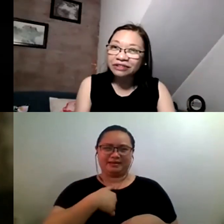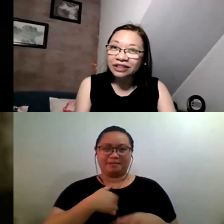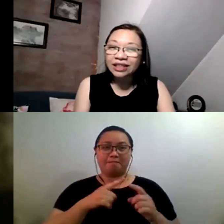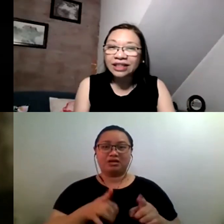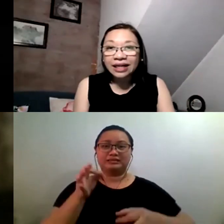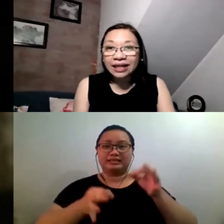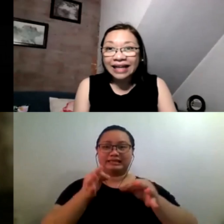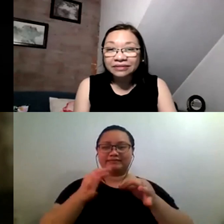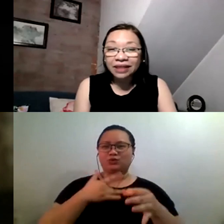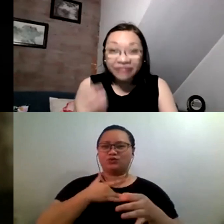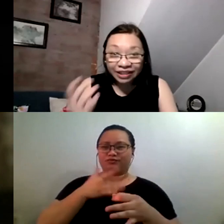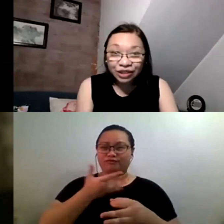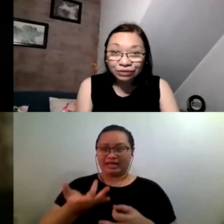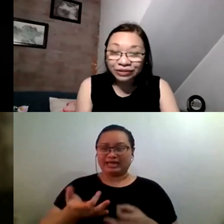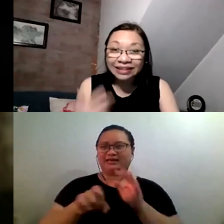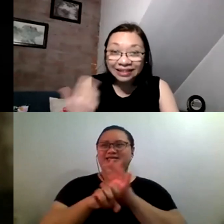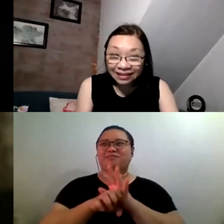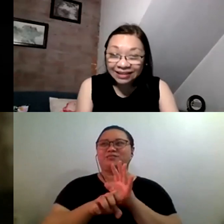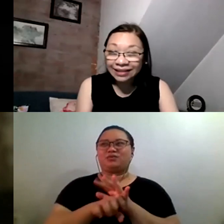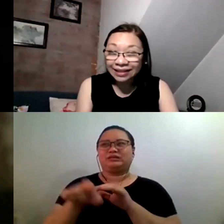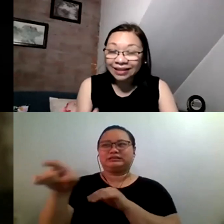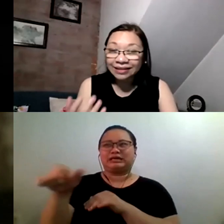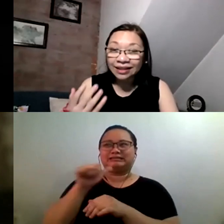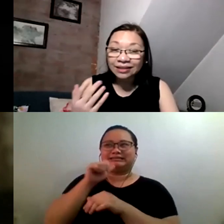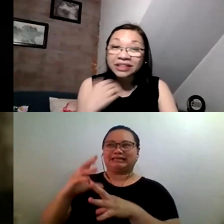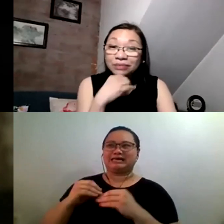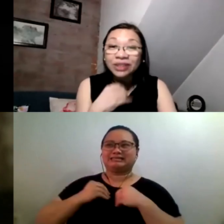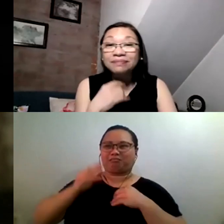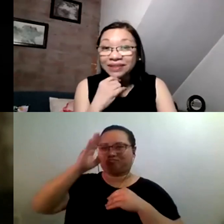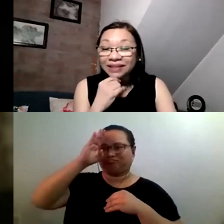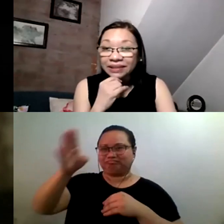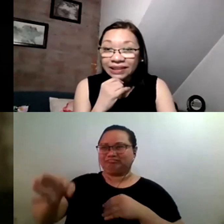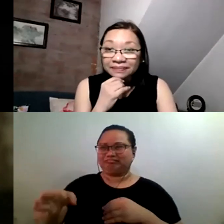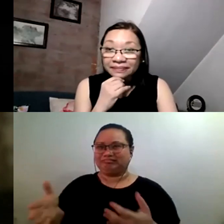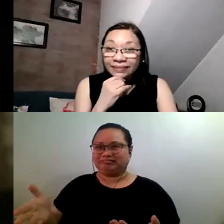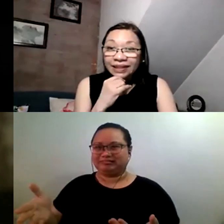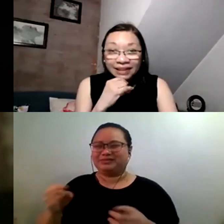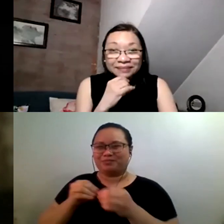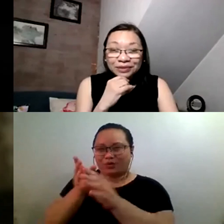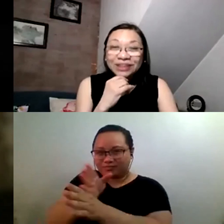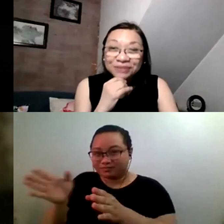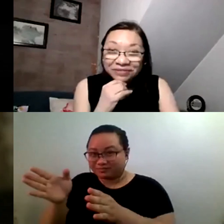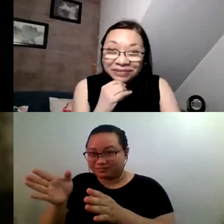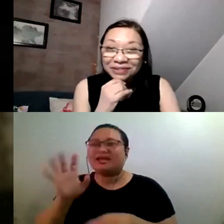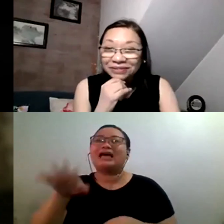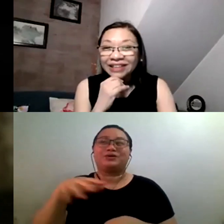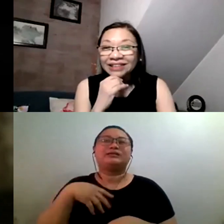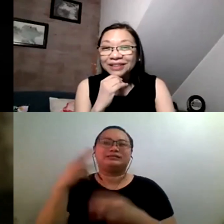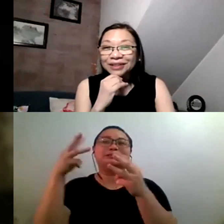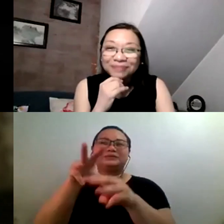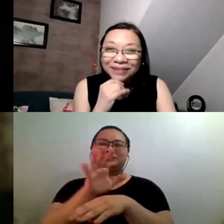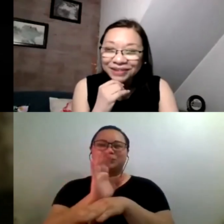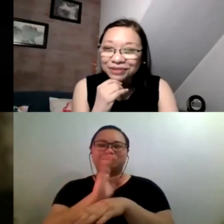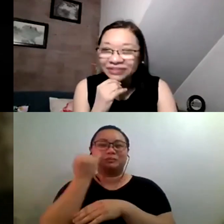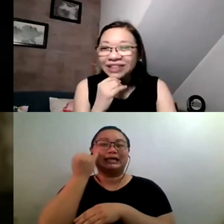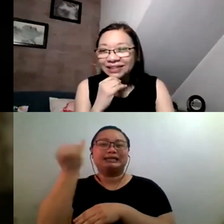for a venue for discussing and learning more about empathy, yeah, watch a movie with a friend and talk